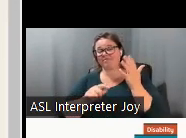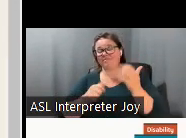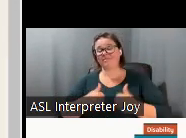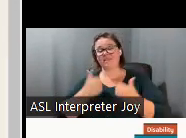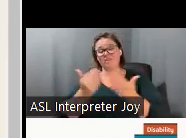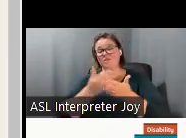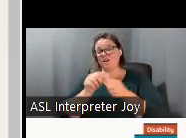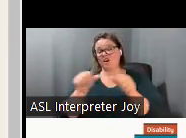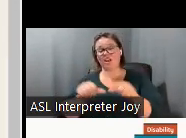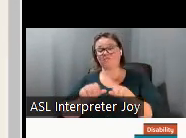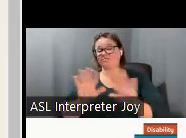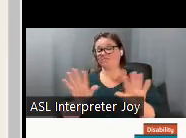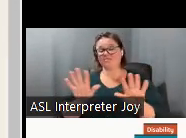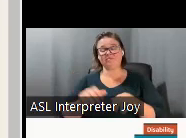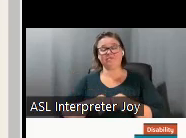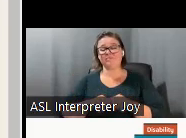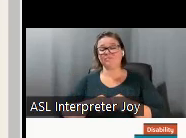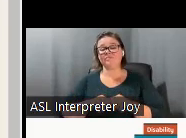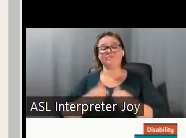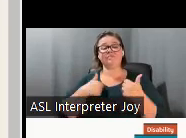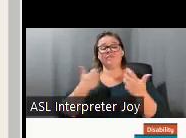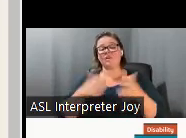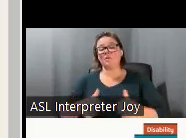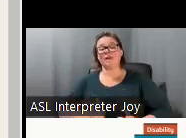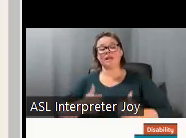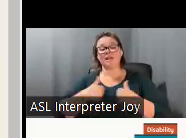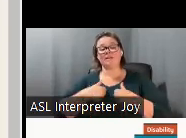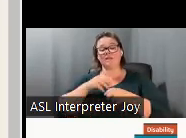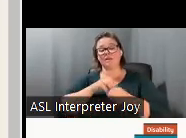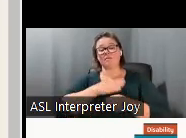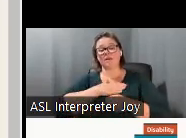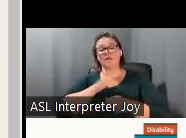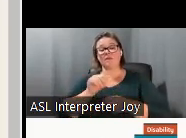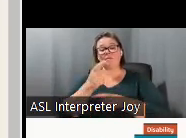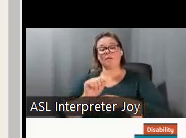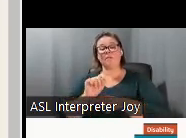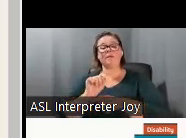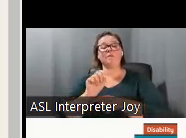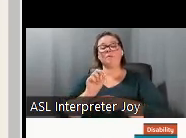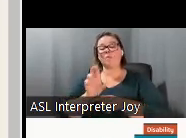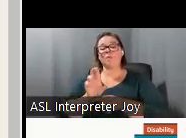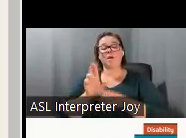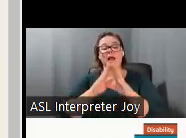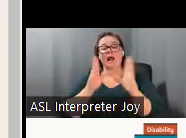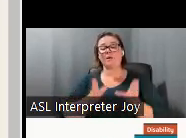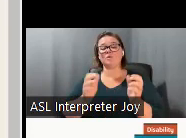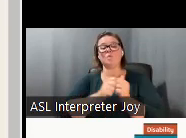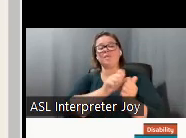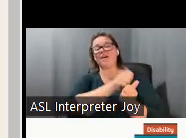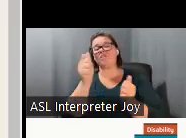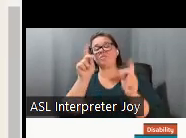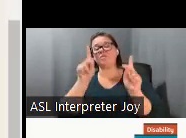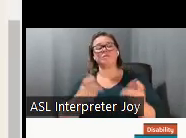area. I don't want to live in my own apartment or house with someone else. So I don't